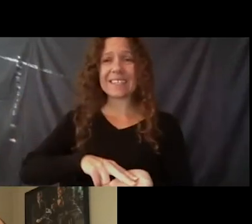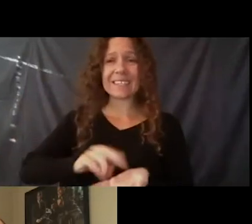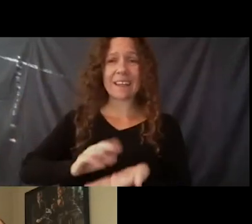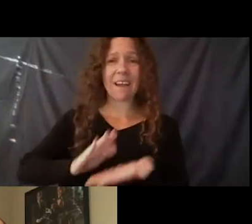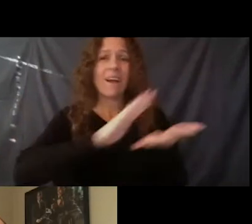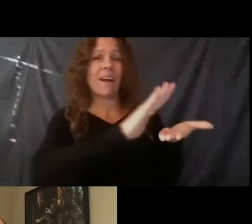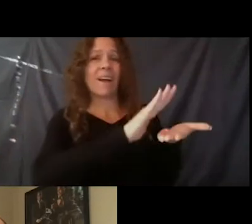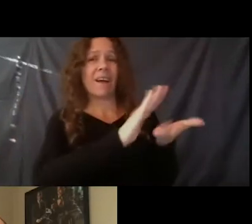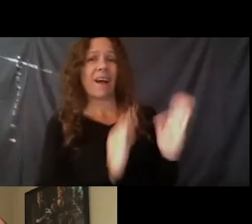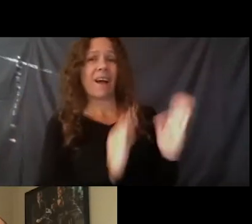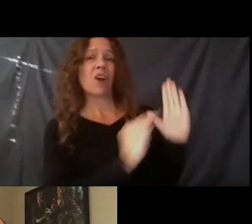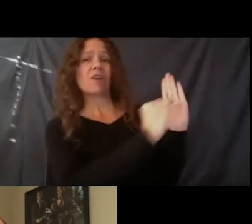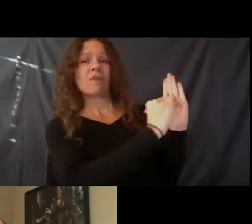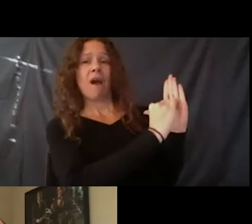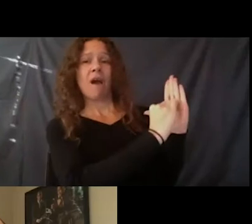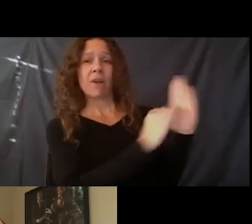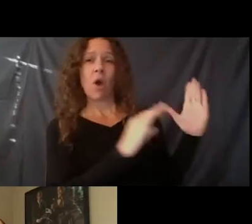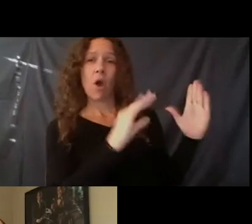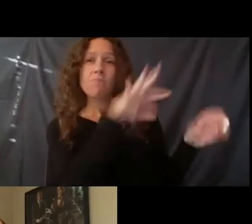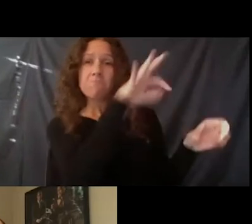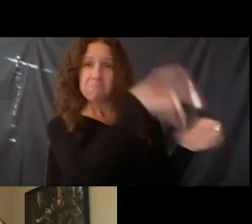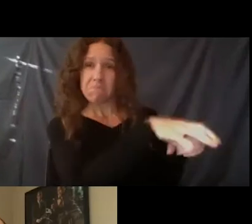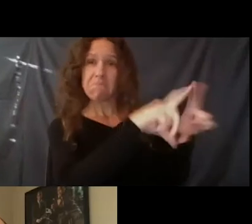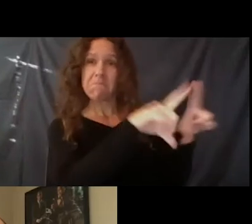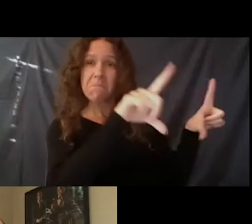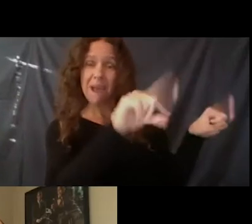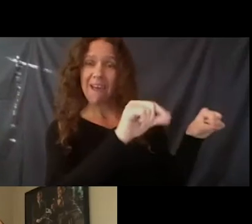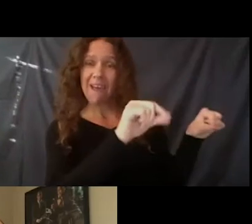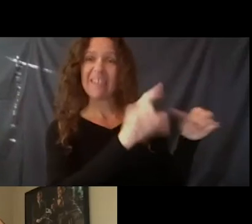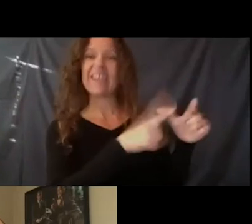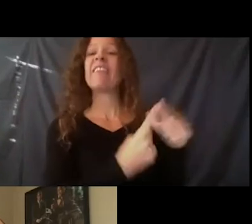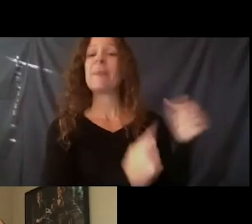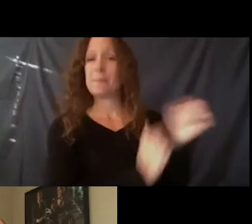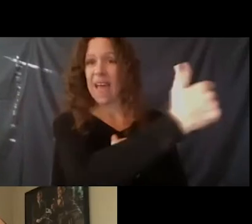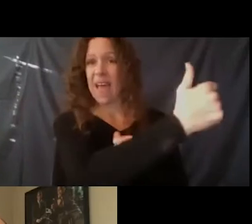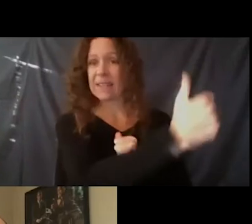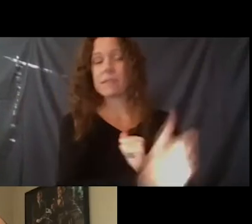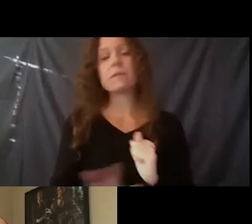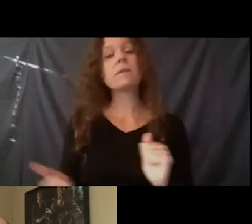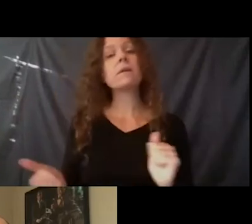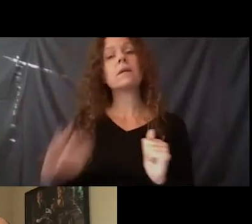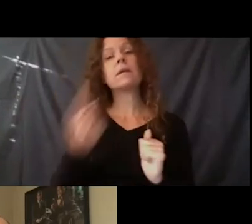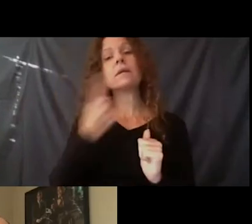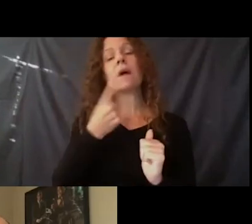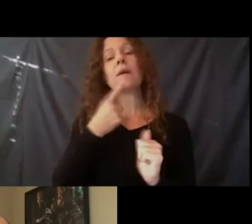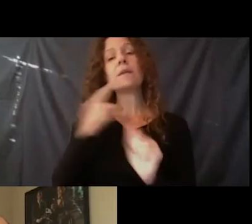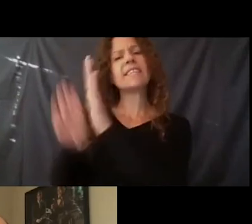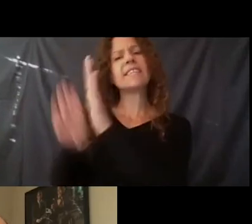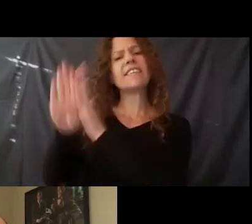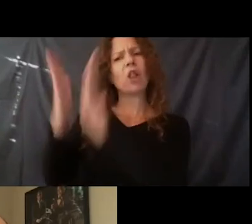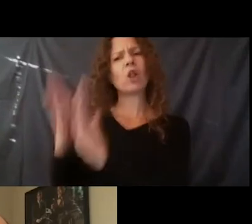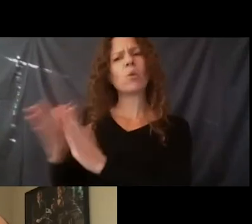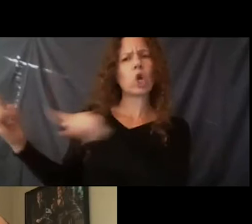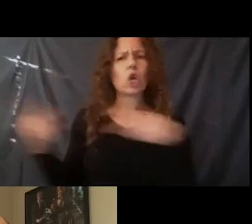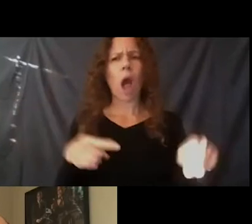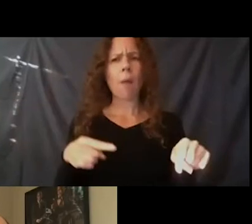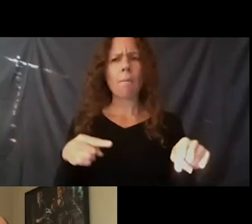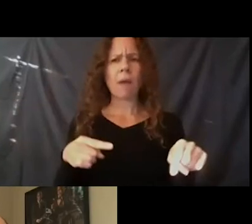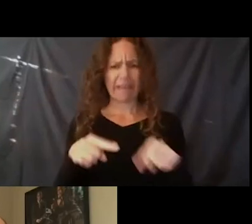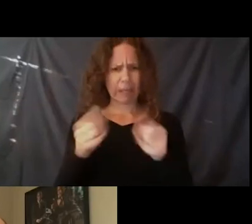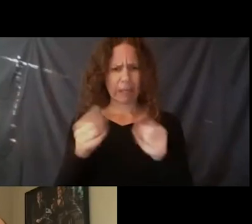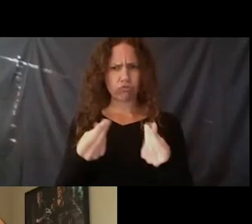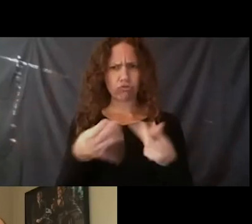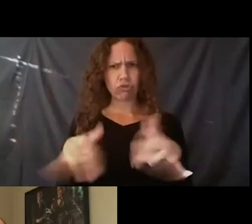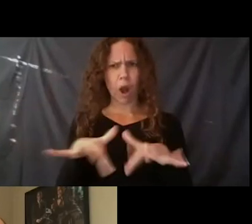passed it. That measure said that when developers come in and want a zoning change on a piece of property,